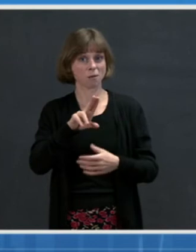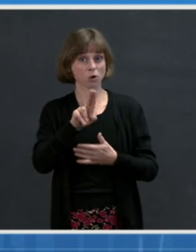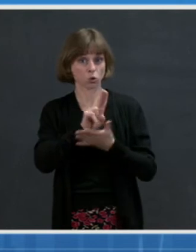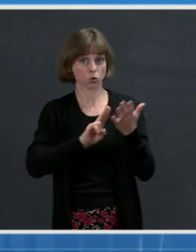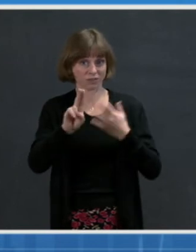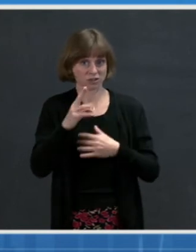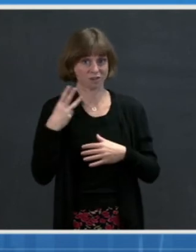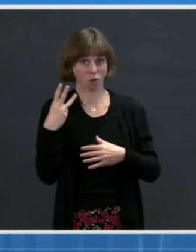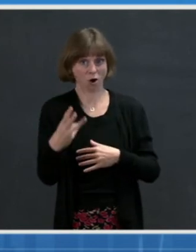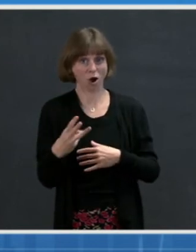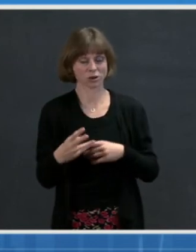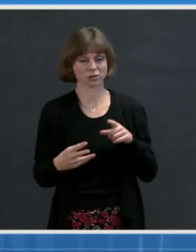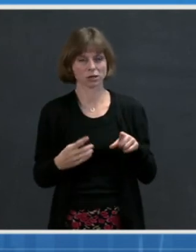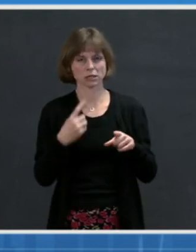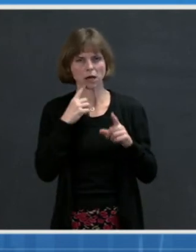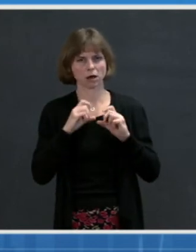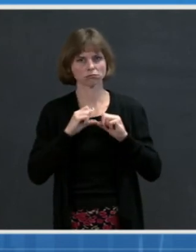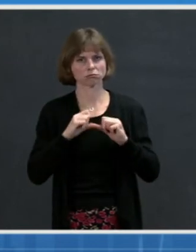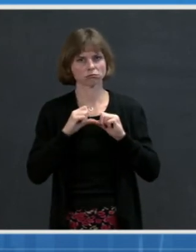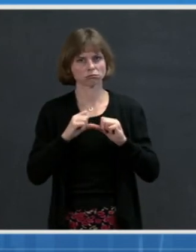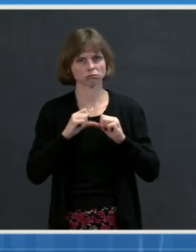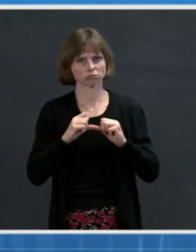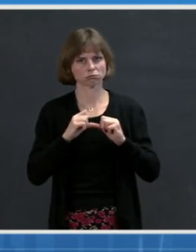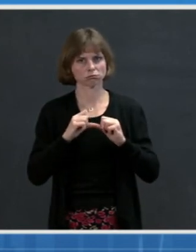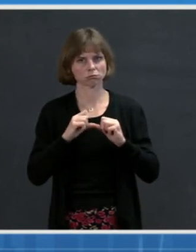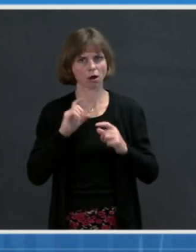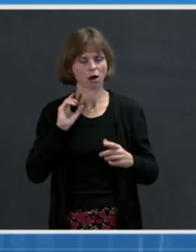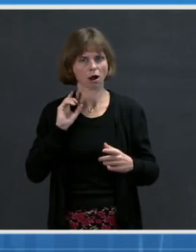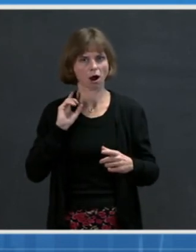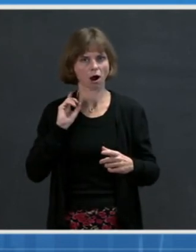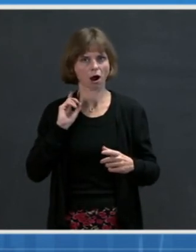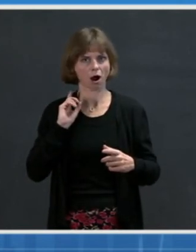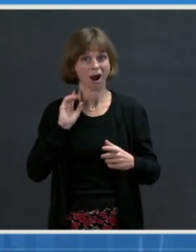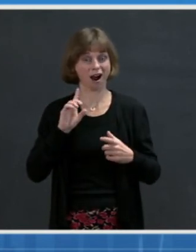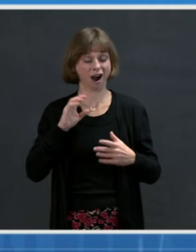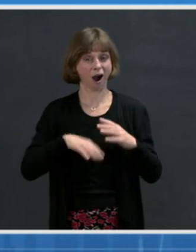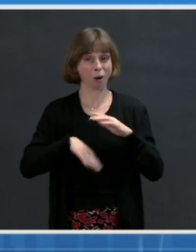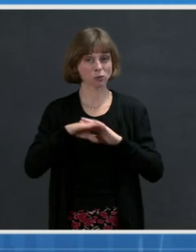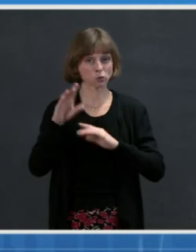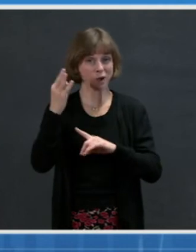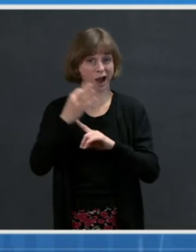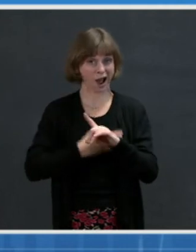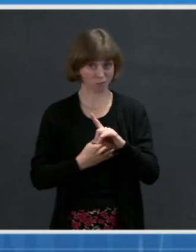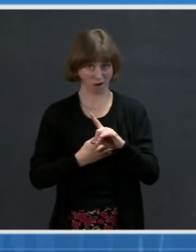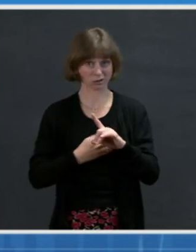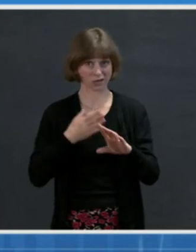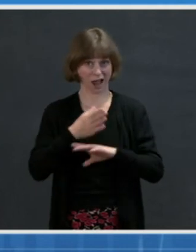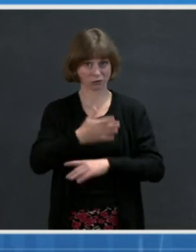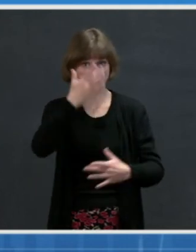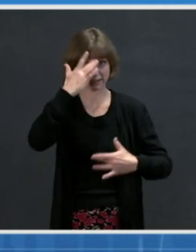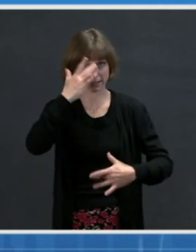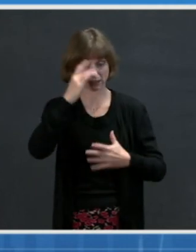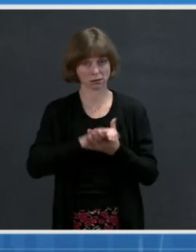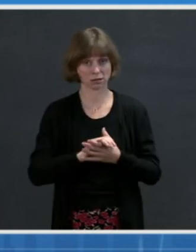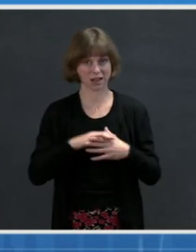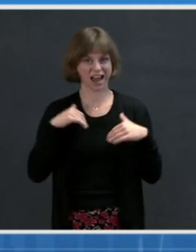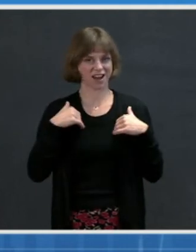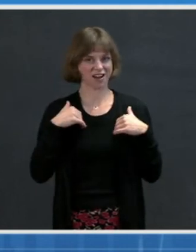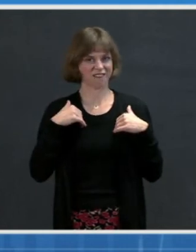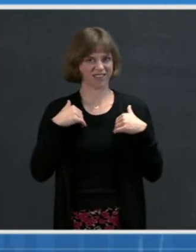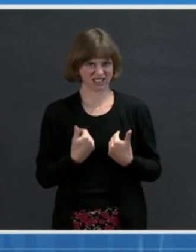Washington reported persistent symptoms for as long as 9 months after illness. Fatigue was the most